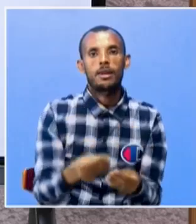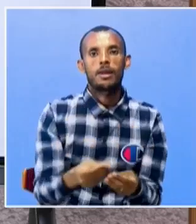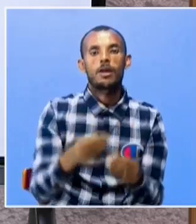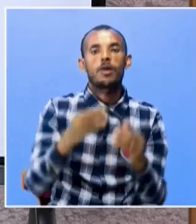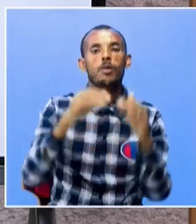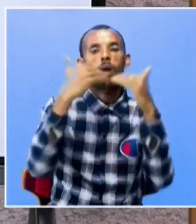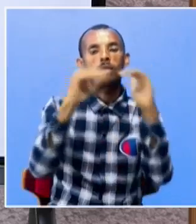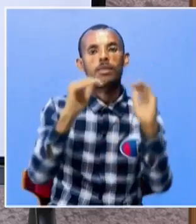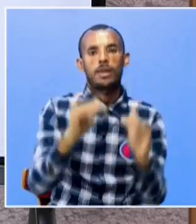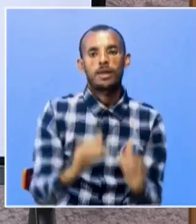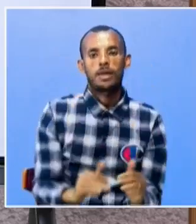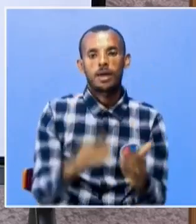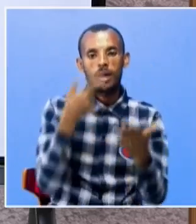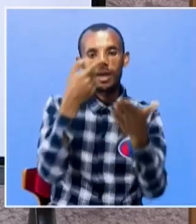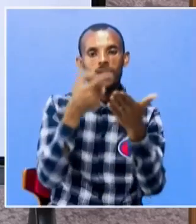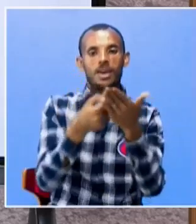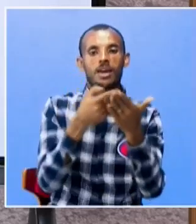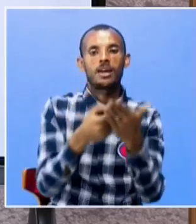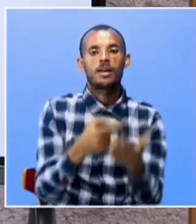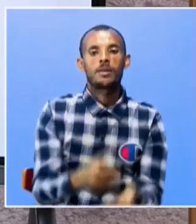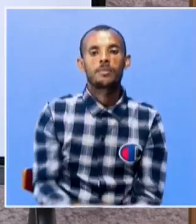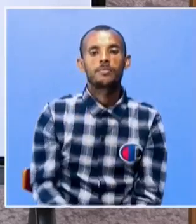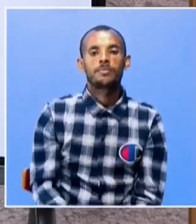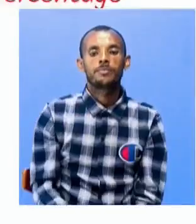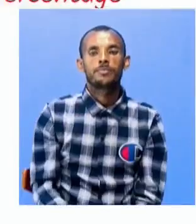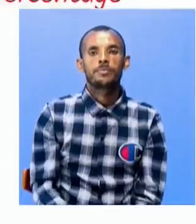quantity. Therefore, here,